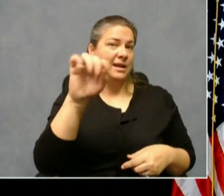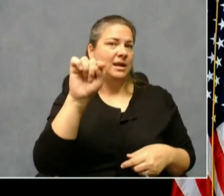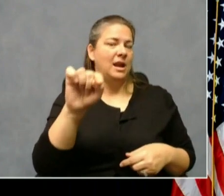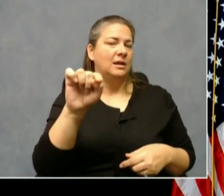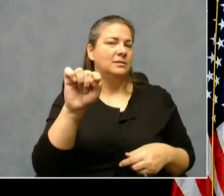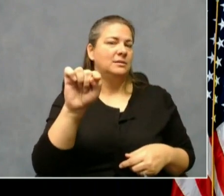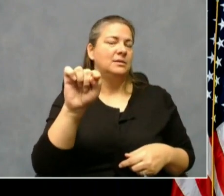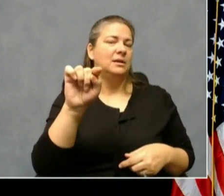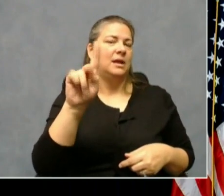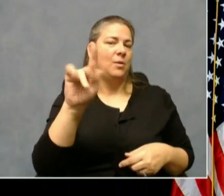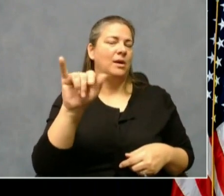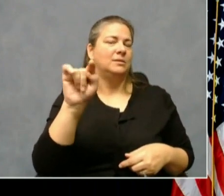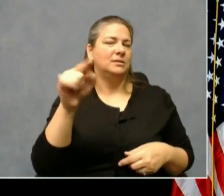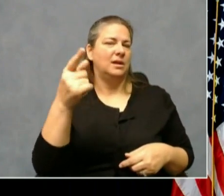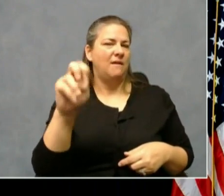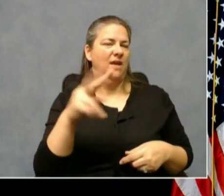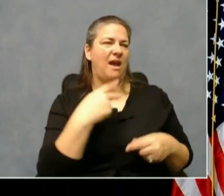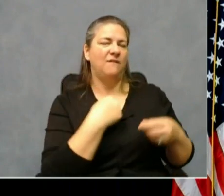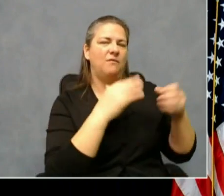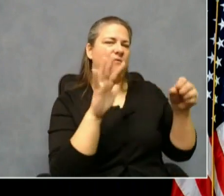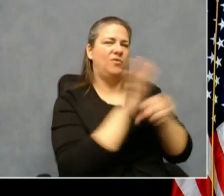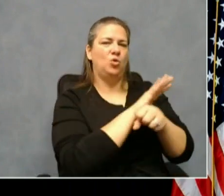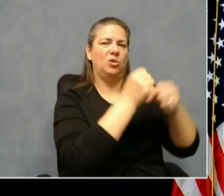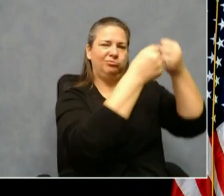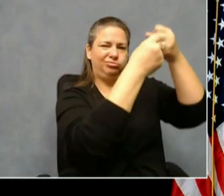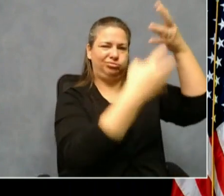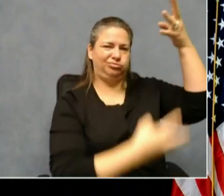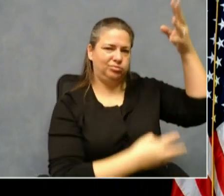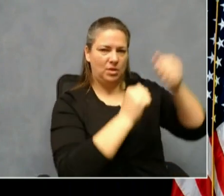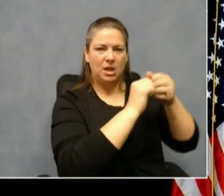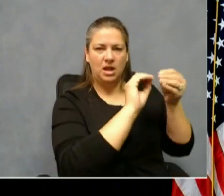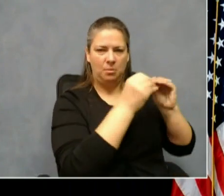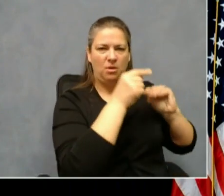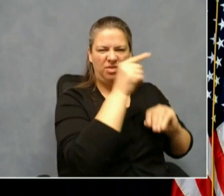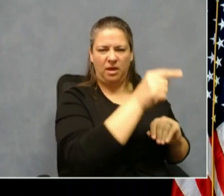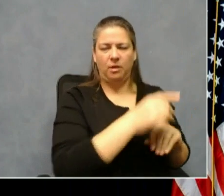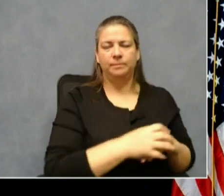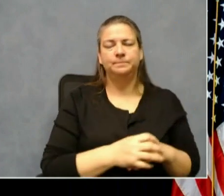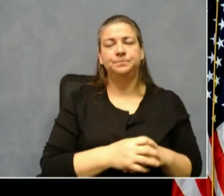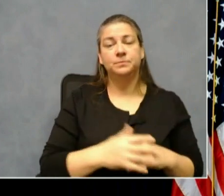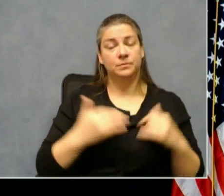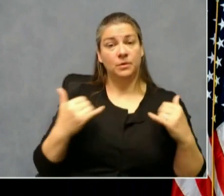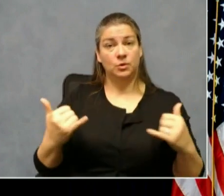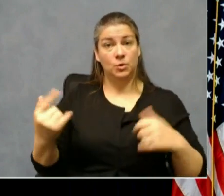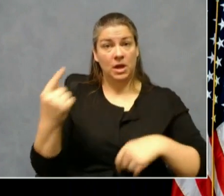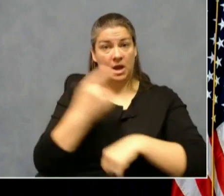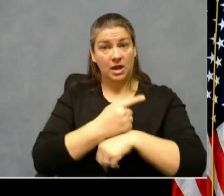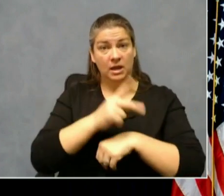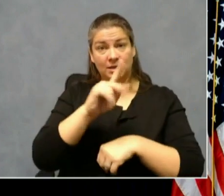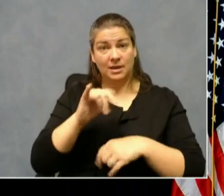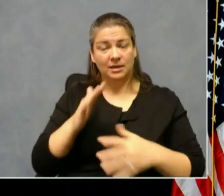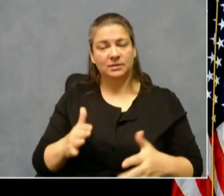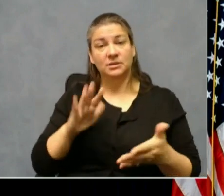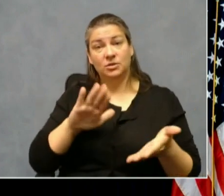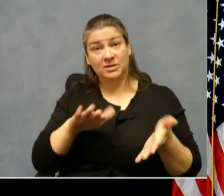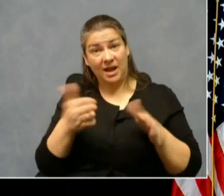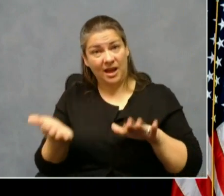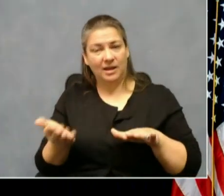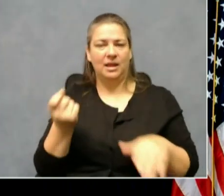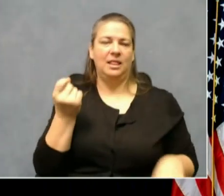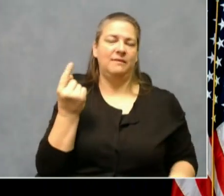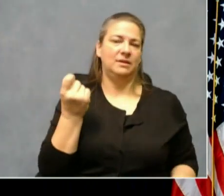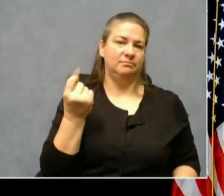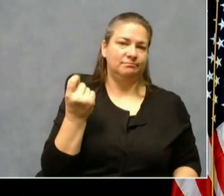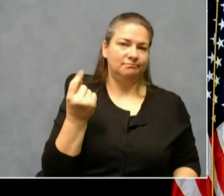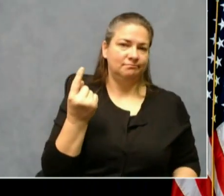kycovid19.ky.gov. Today we've lost 11 additional Kentuckians, putting our total count now at